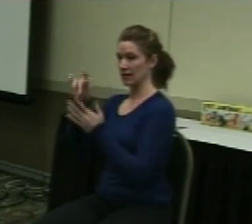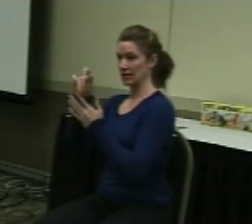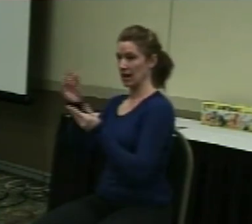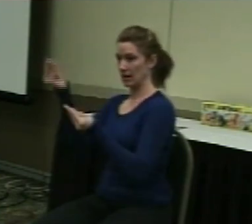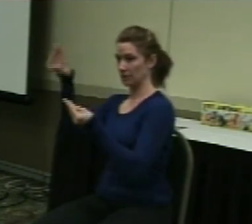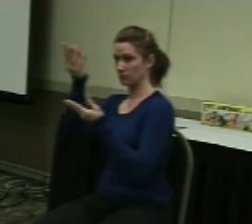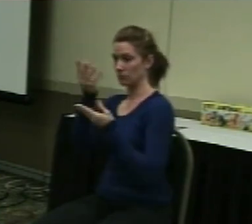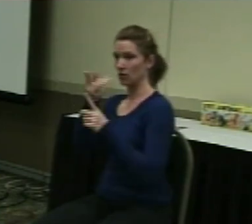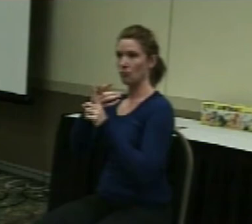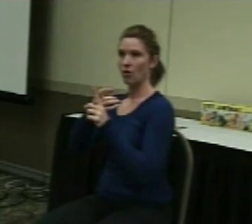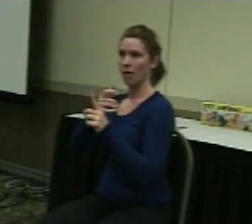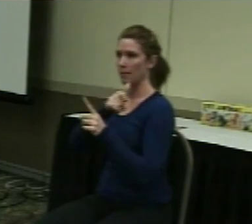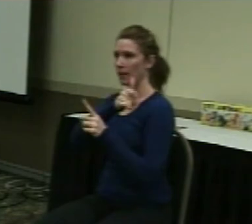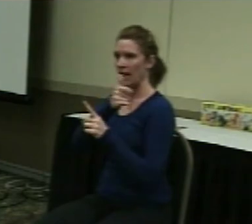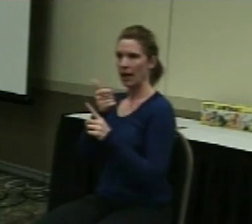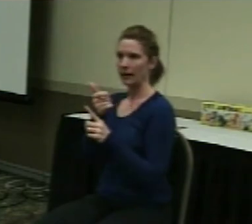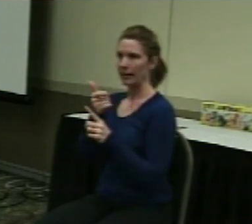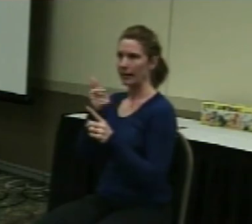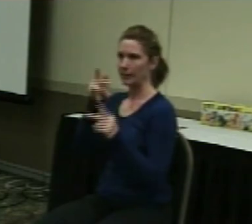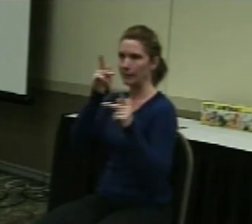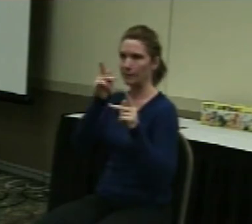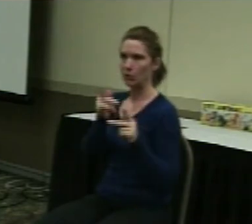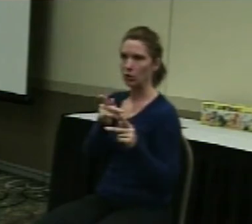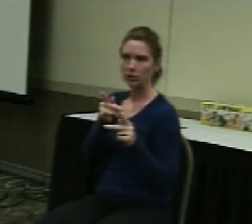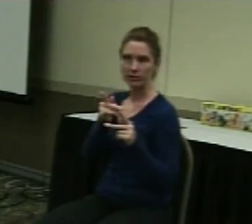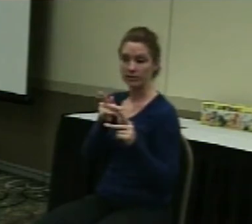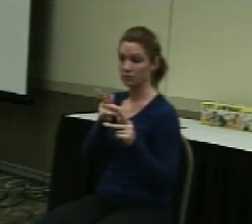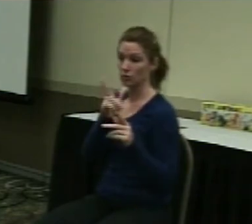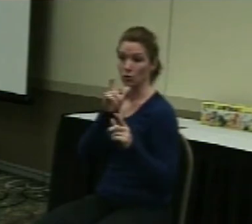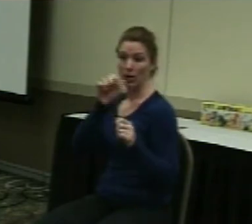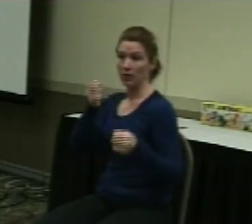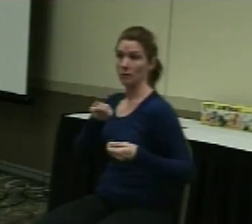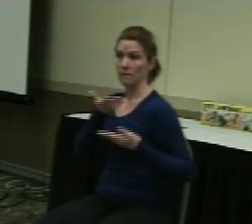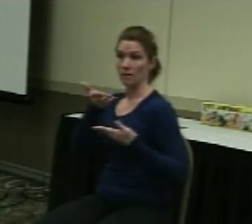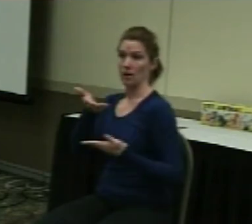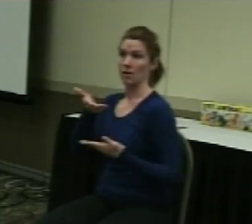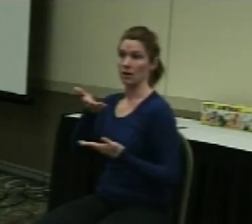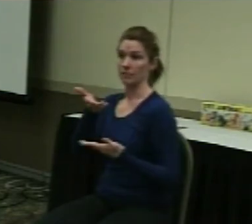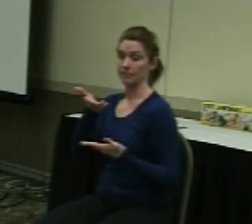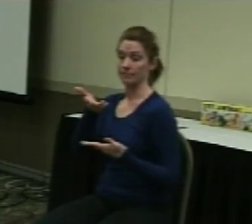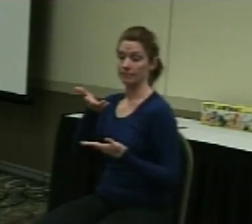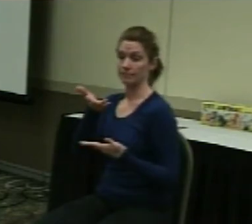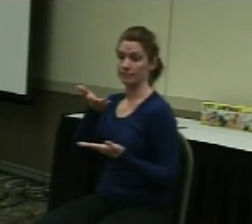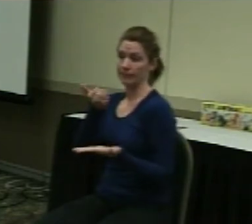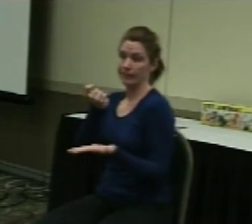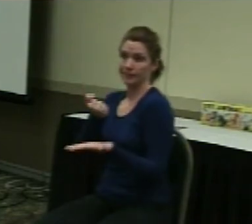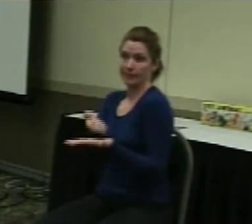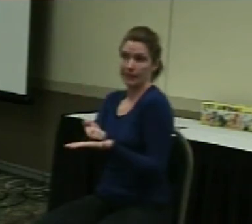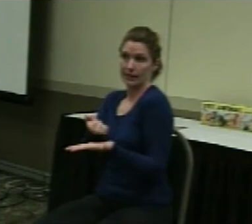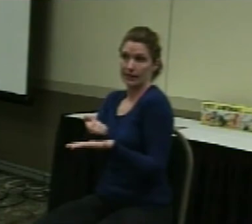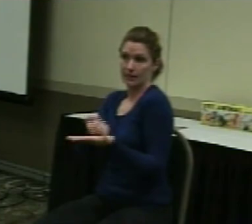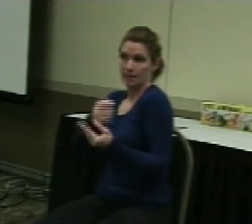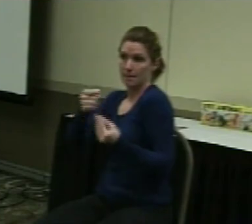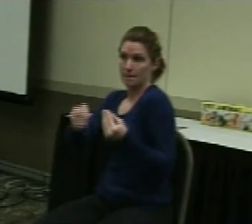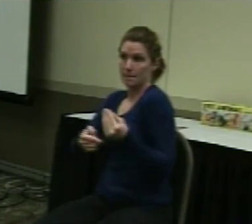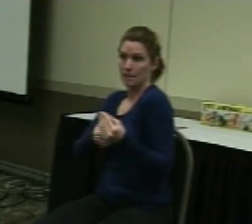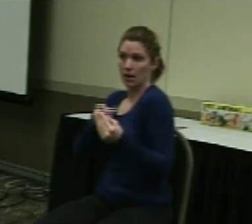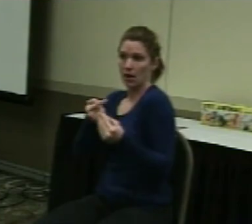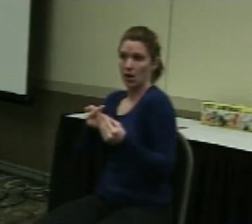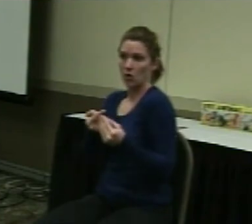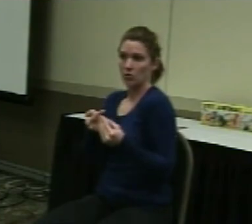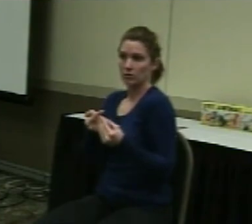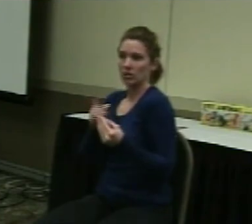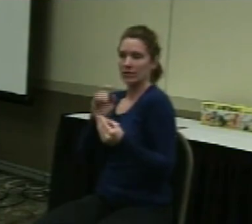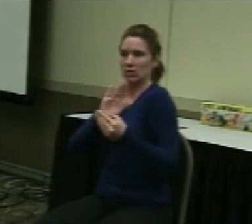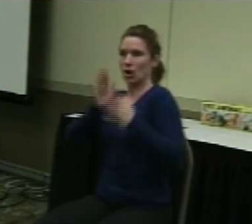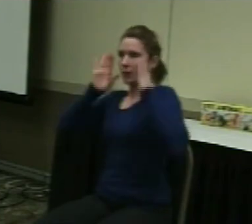from any imaginable person who has provided evidence about what it is that might be needing our